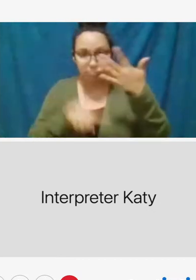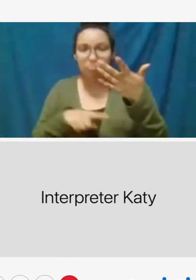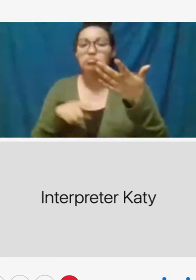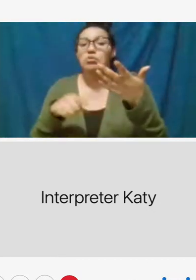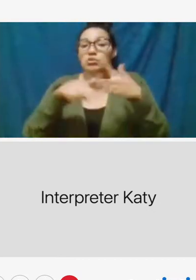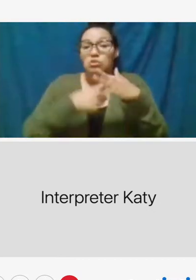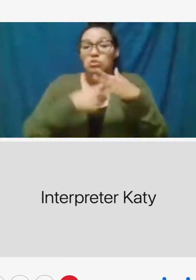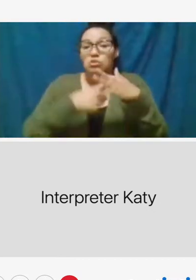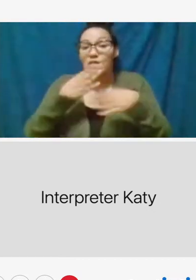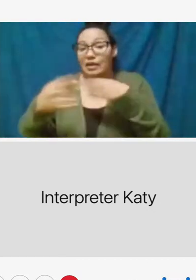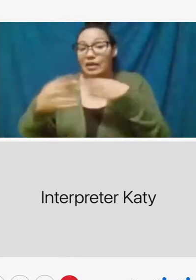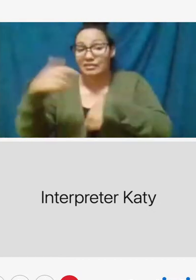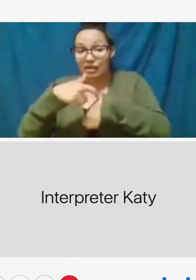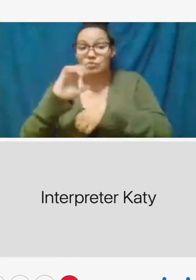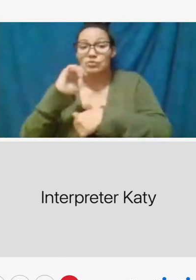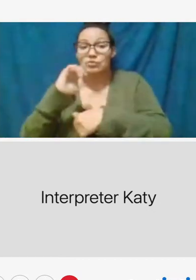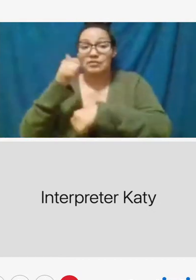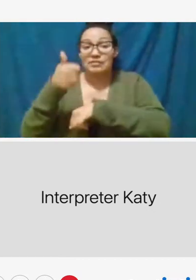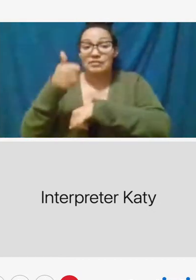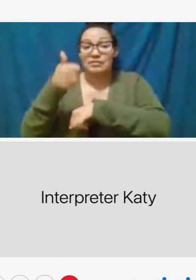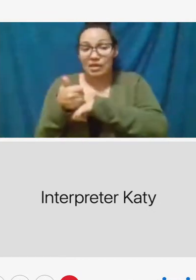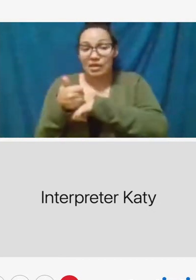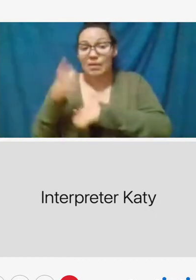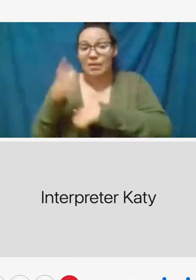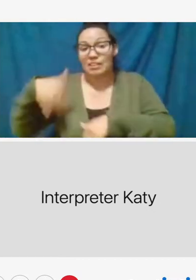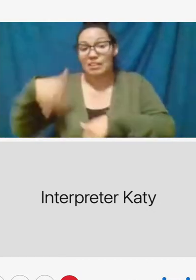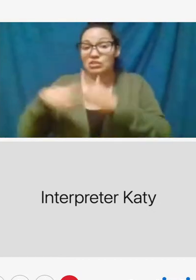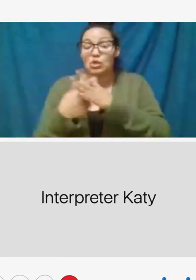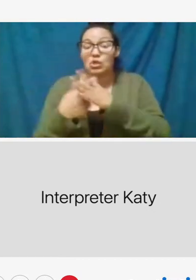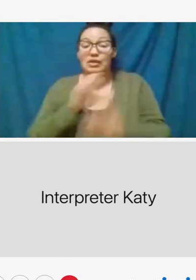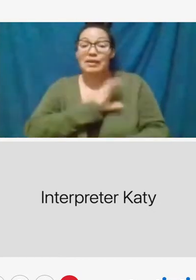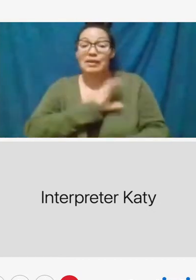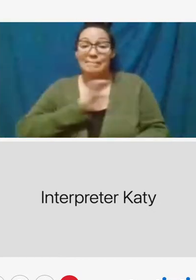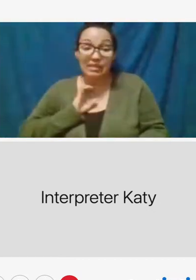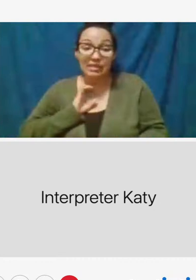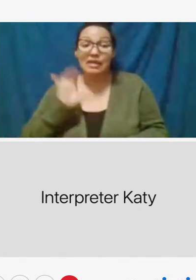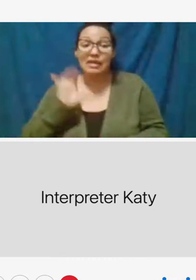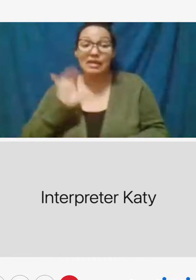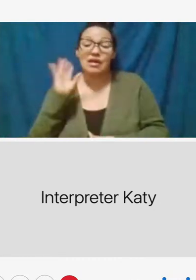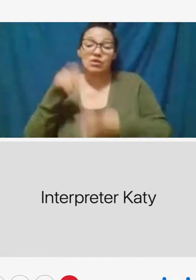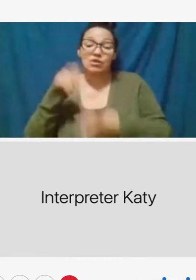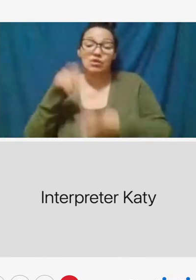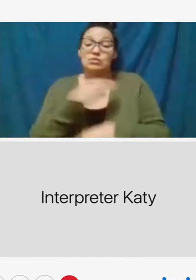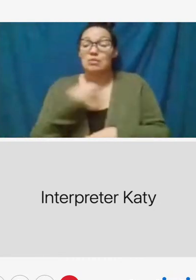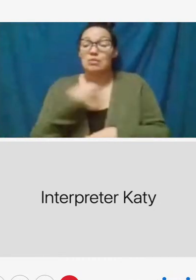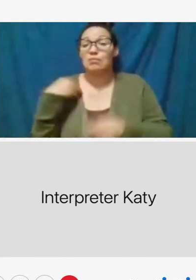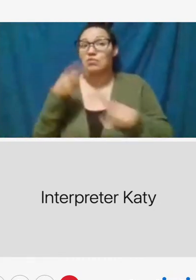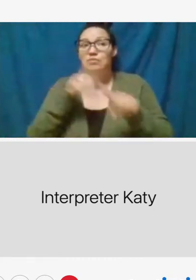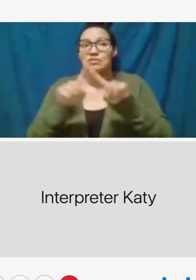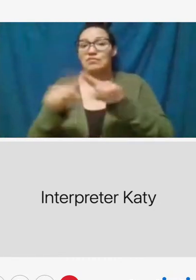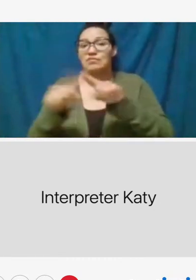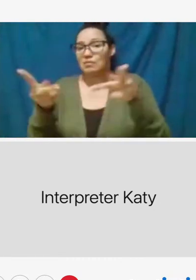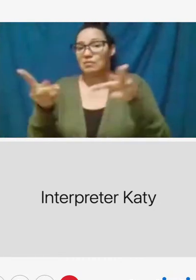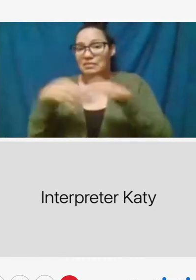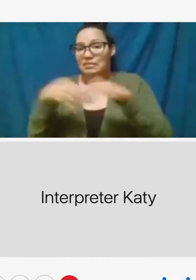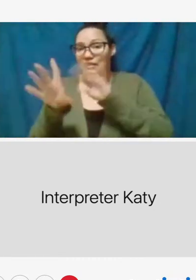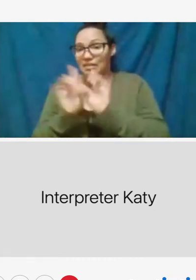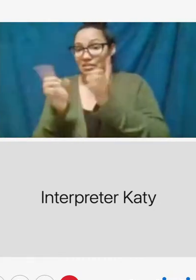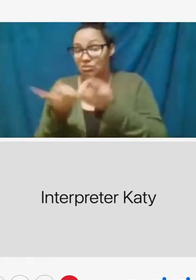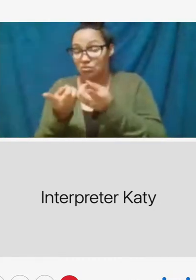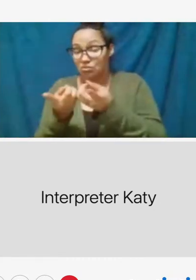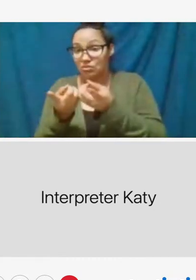that in just a few slides um and that involves members from across the district and ultimately we ended up after gathering